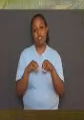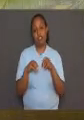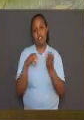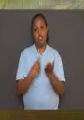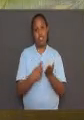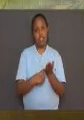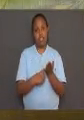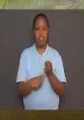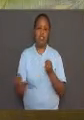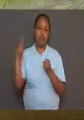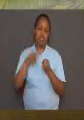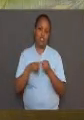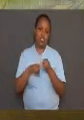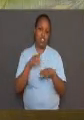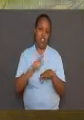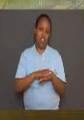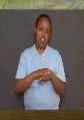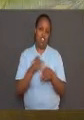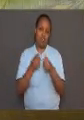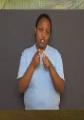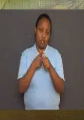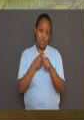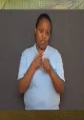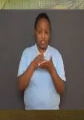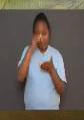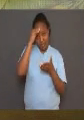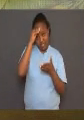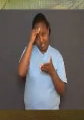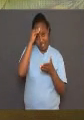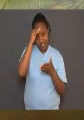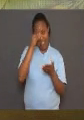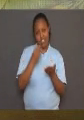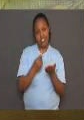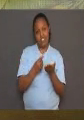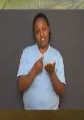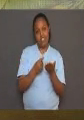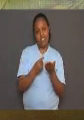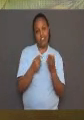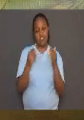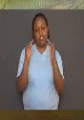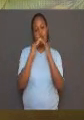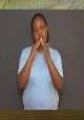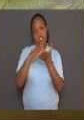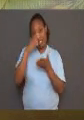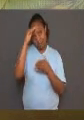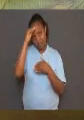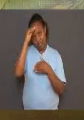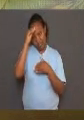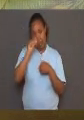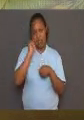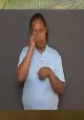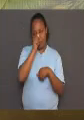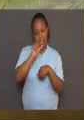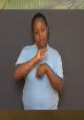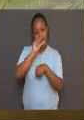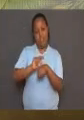Students, this is the end of our first lesson on the importance of equality among